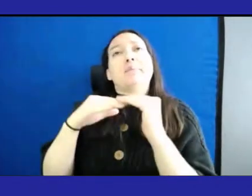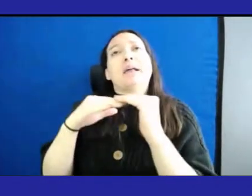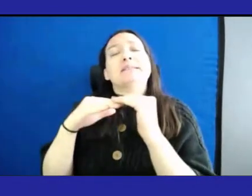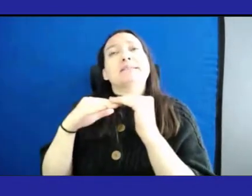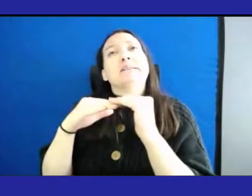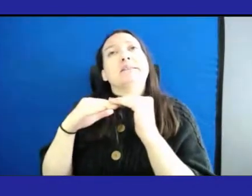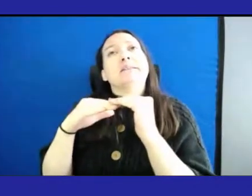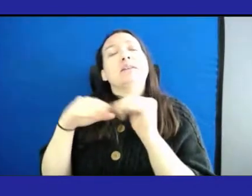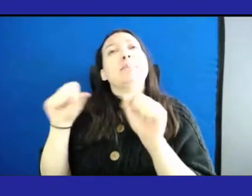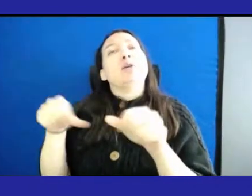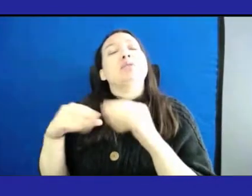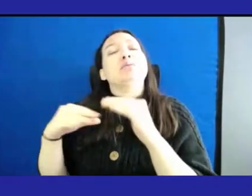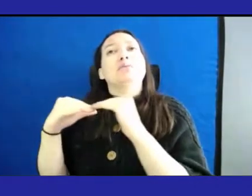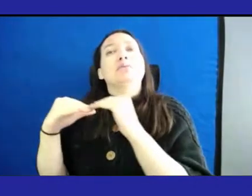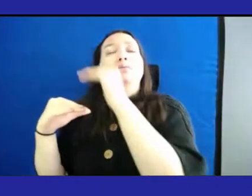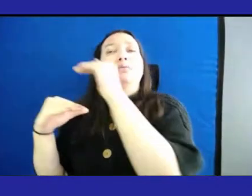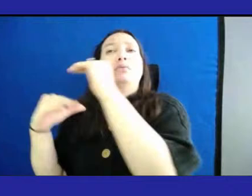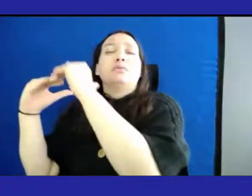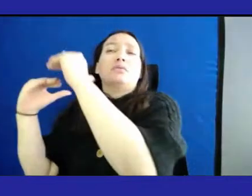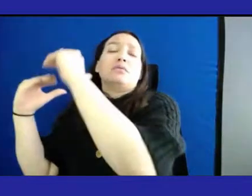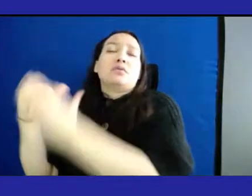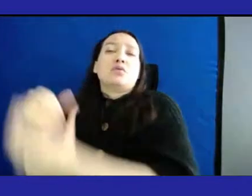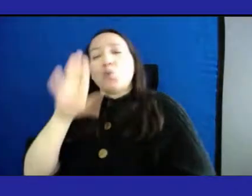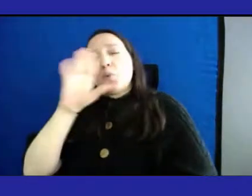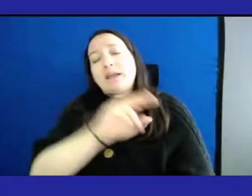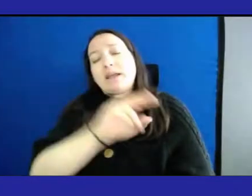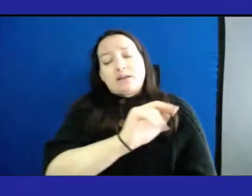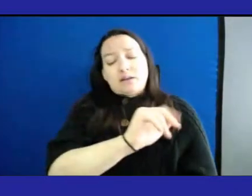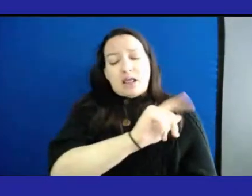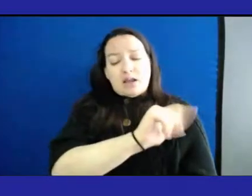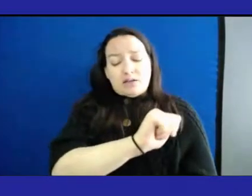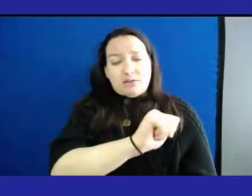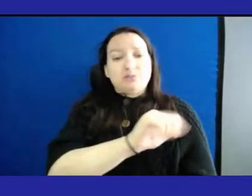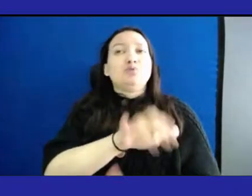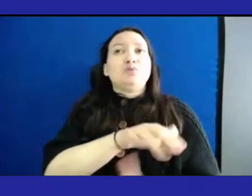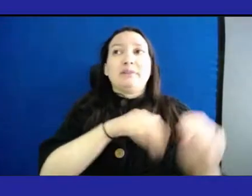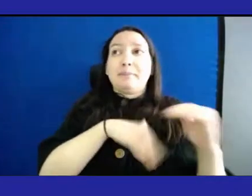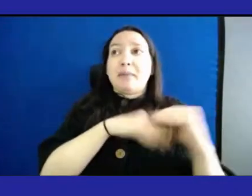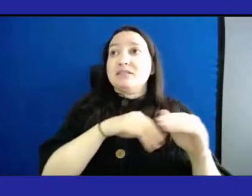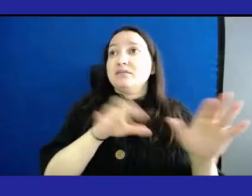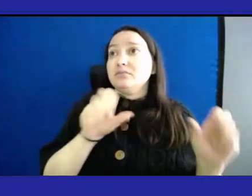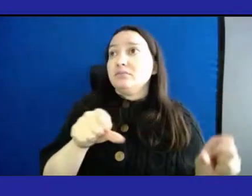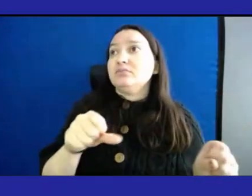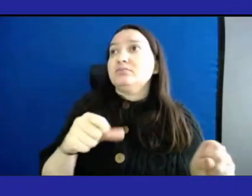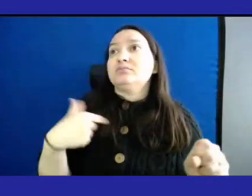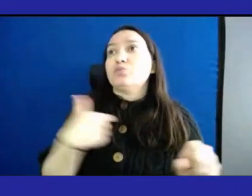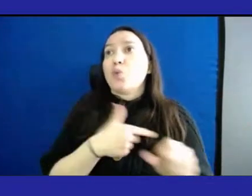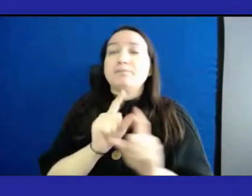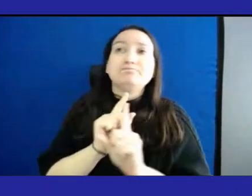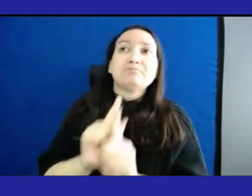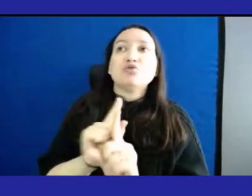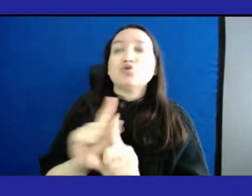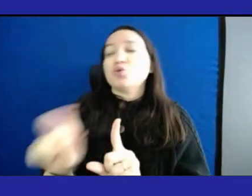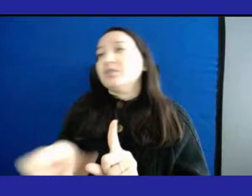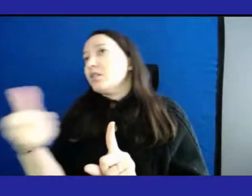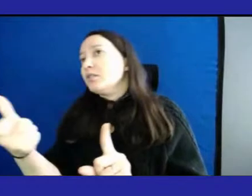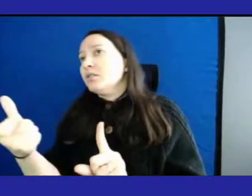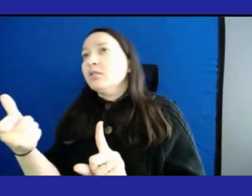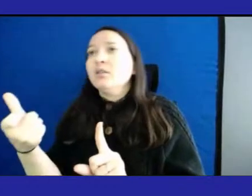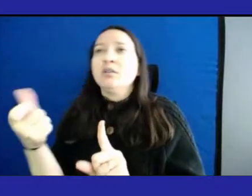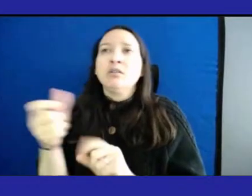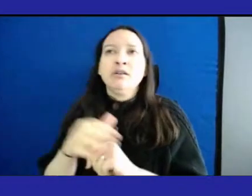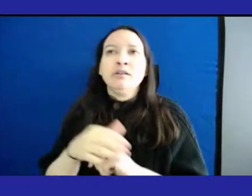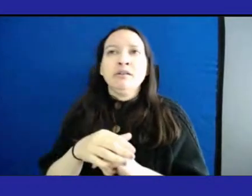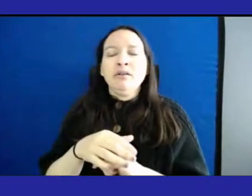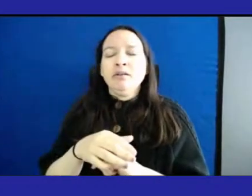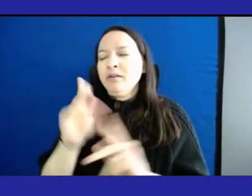across the system. I know Natalia's doing capacity building, and it's all of us mentoring fellows and people in the